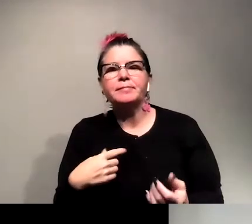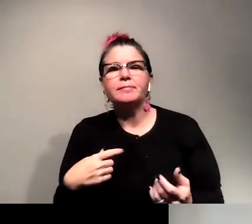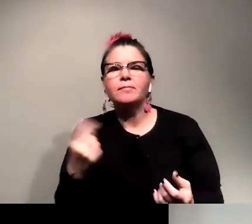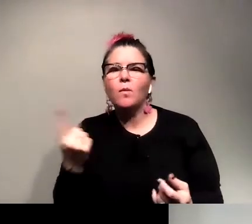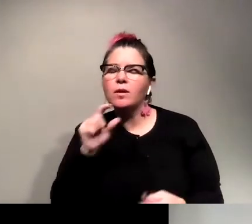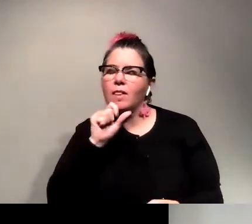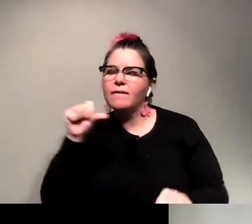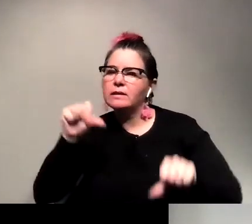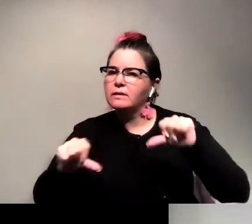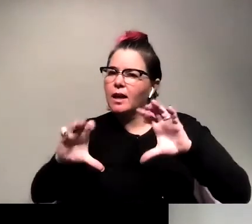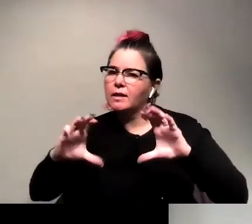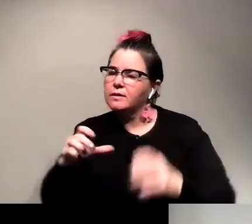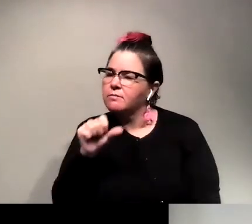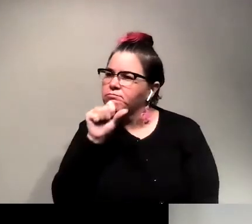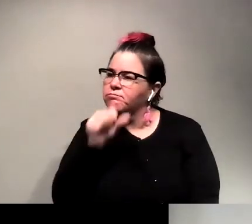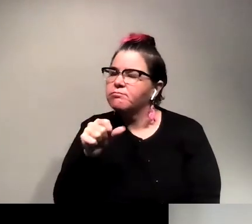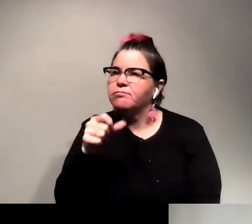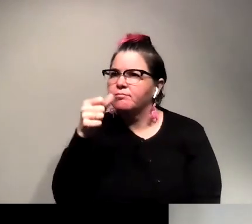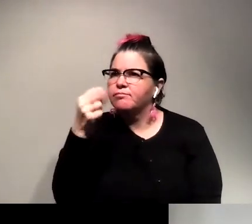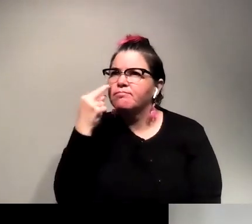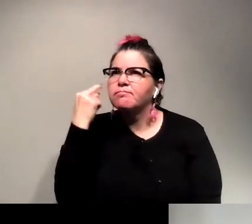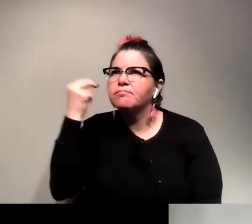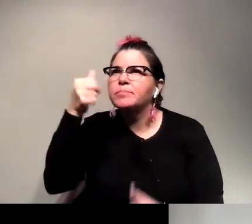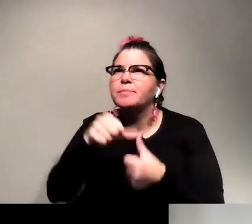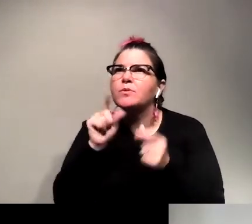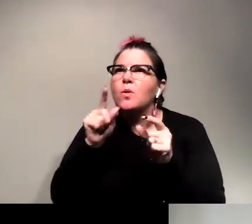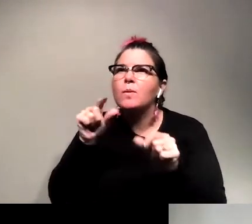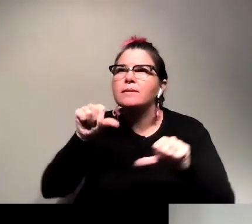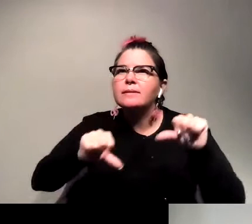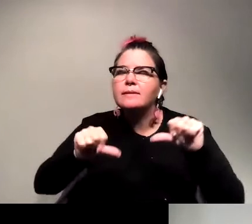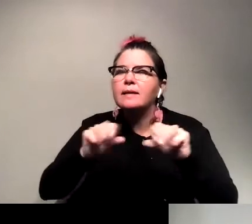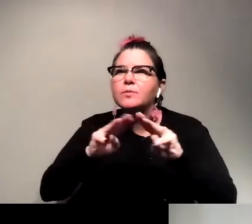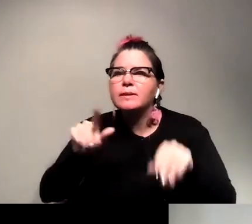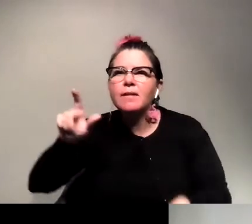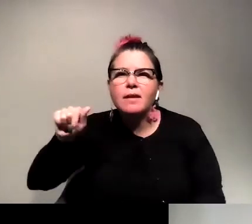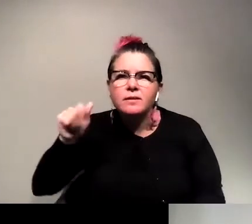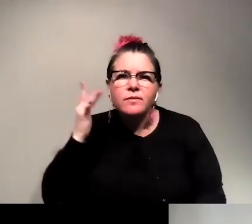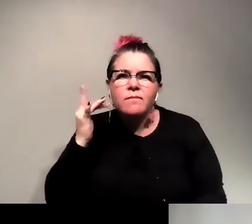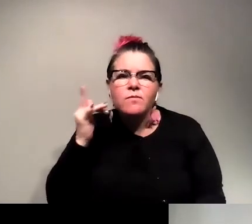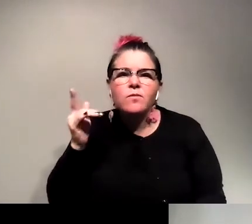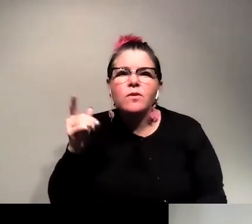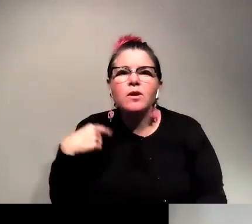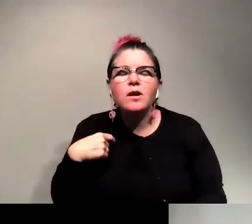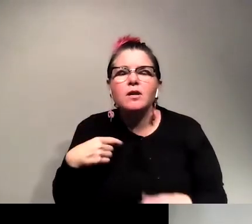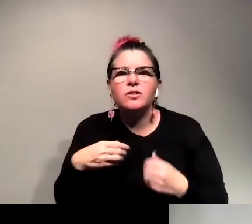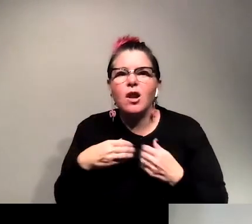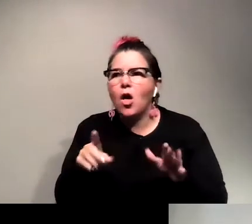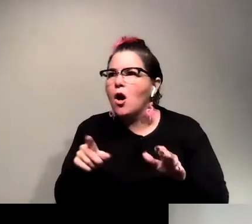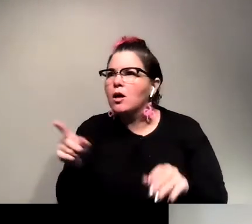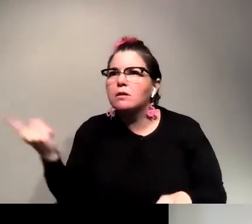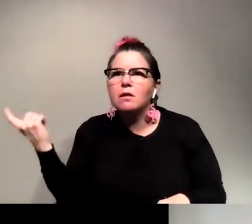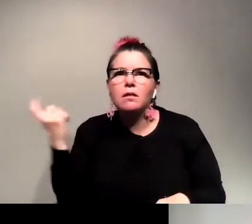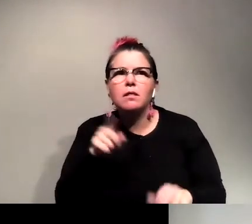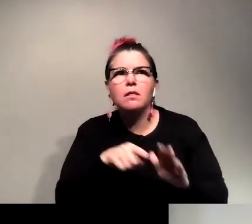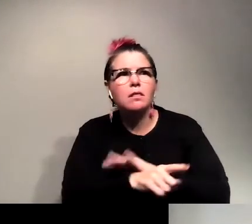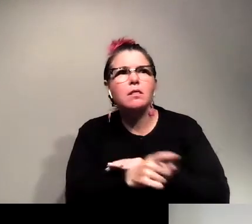science classes. And I remember going to, like, the Science Museum in Los Angeles and just getting lost. Just walking away from